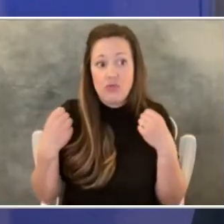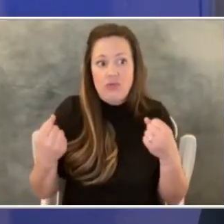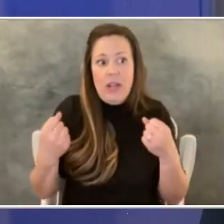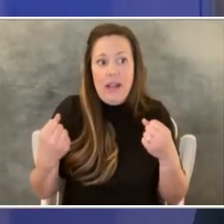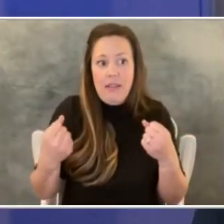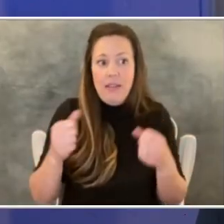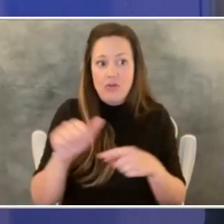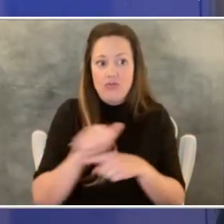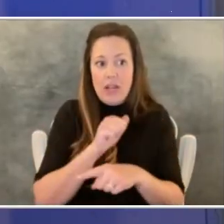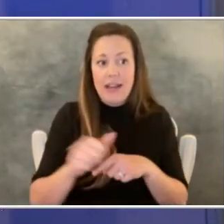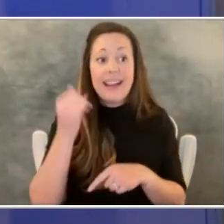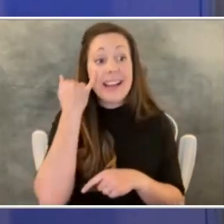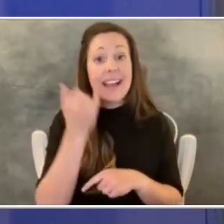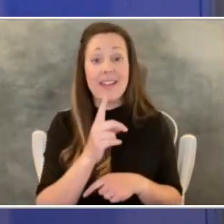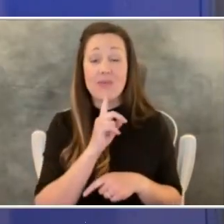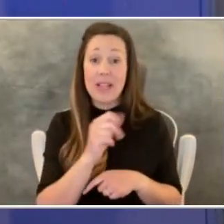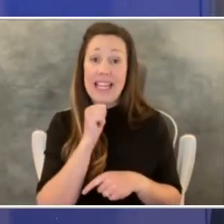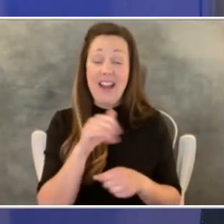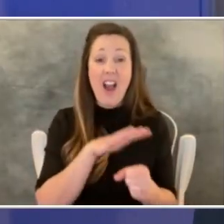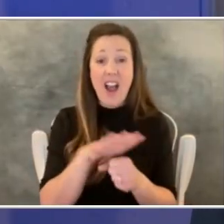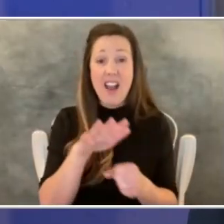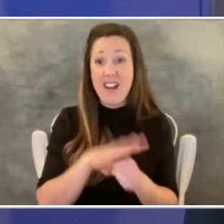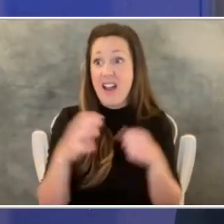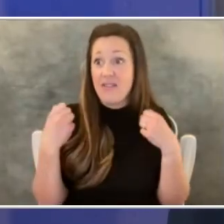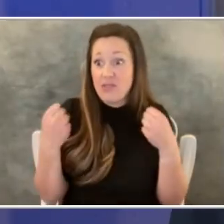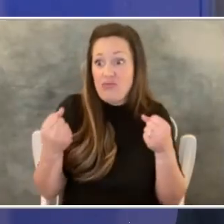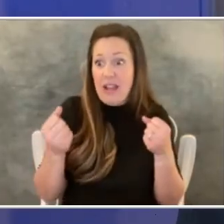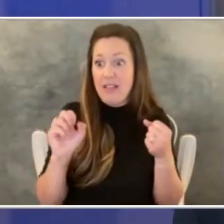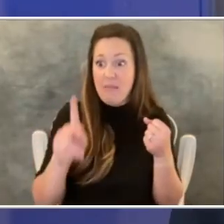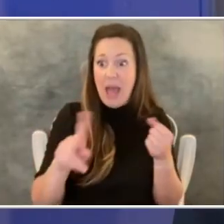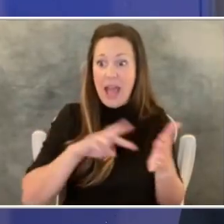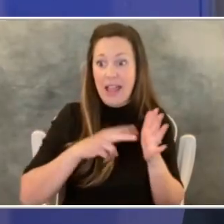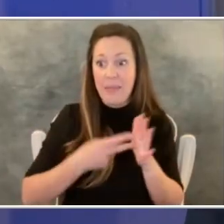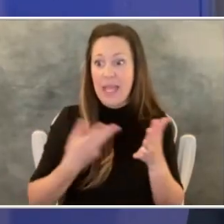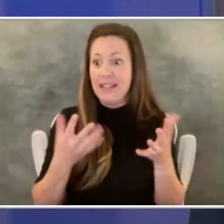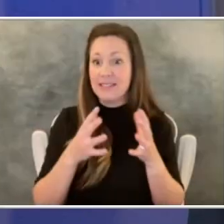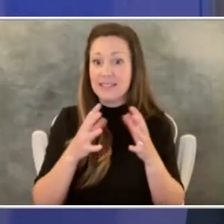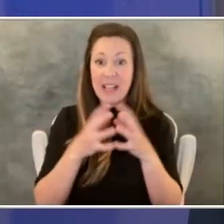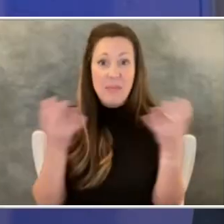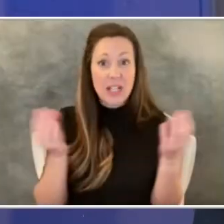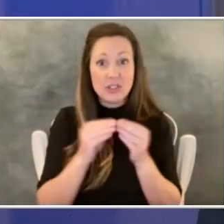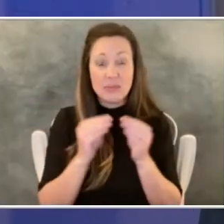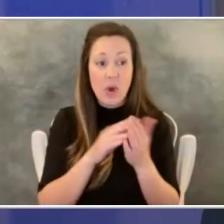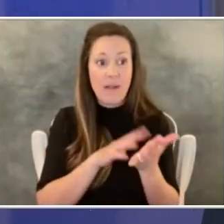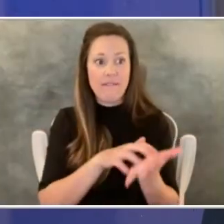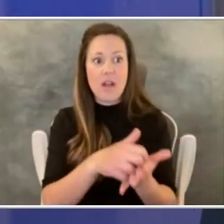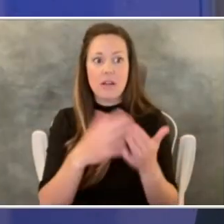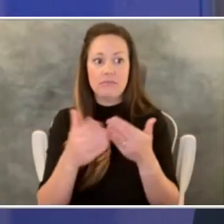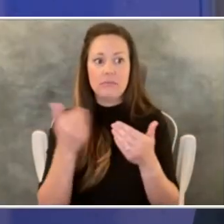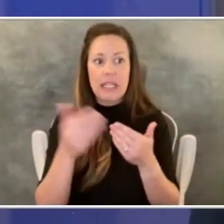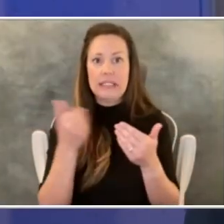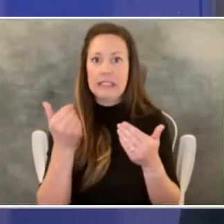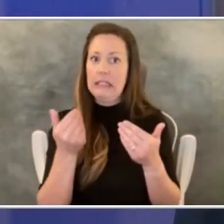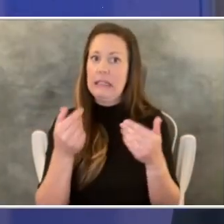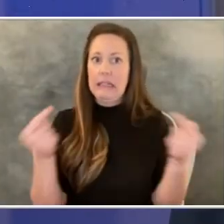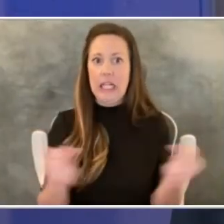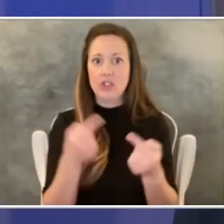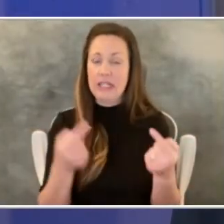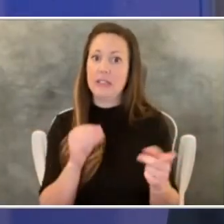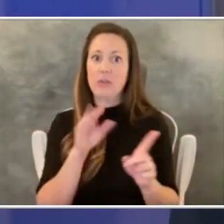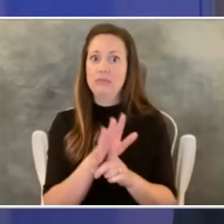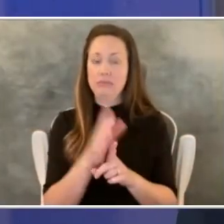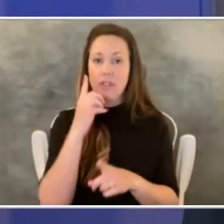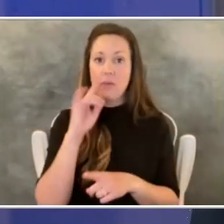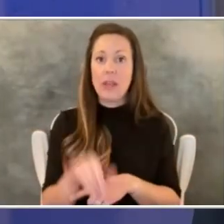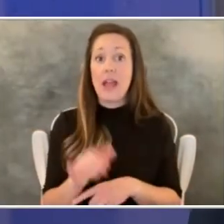have a sufficient return of your strength, it leaves you a whole lot more vulnerable to re-injuries. So, with our team and the processes that we've developed